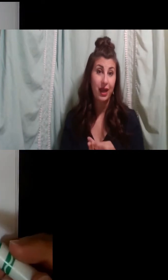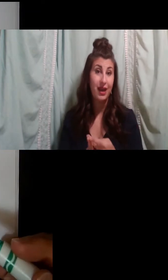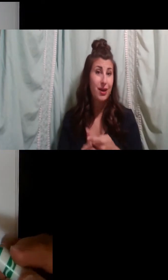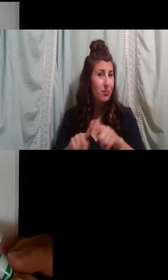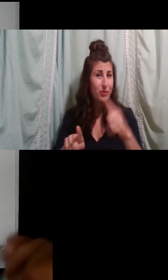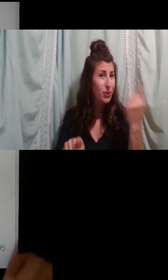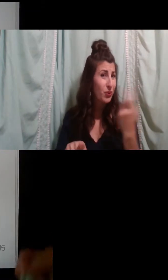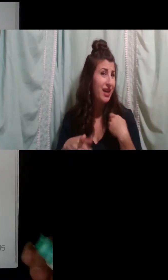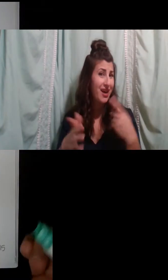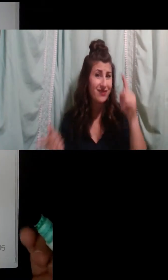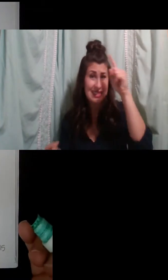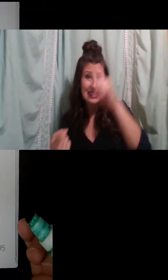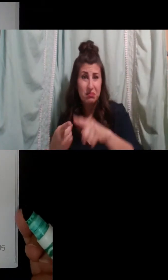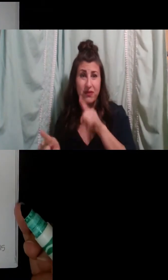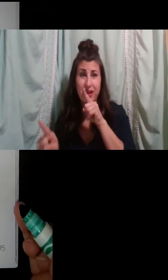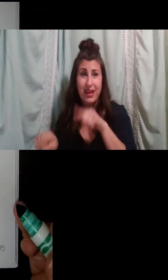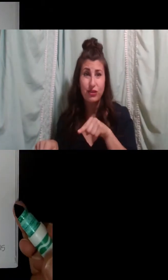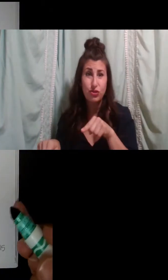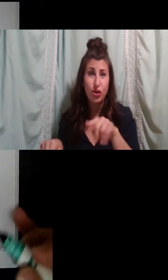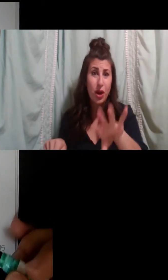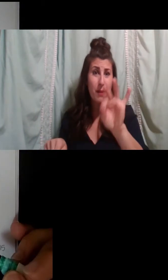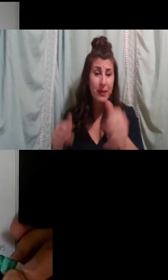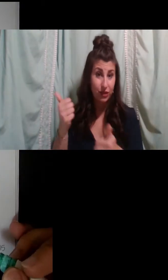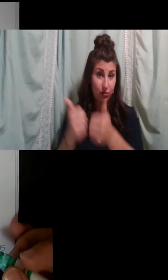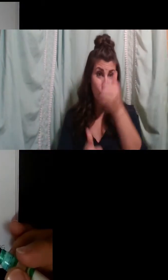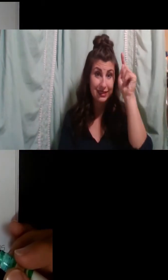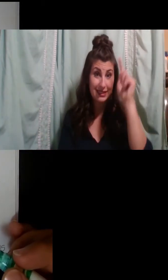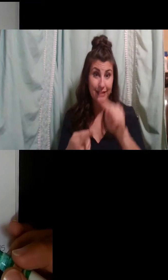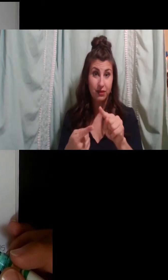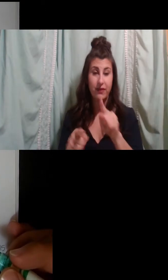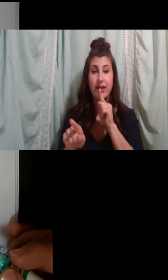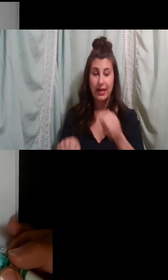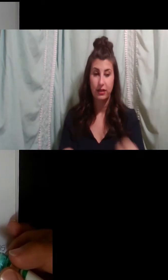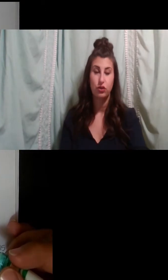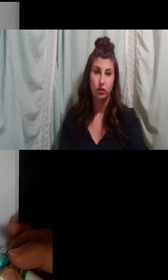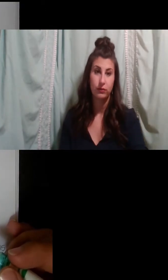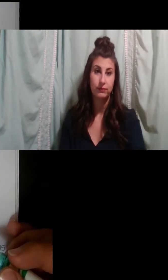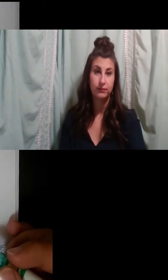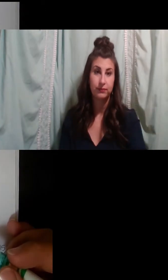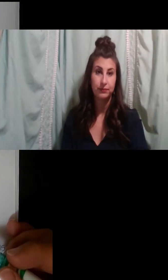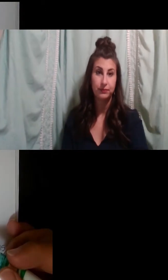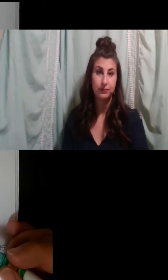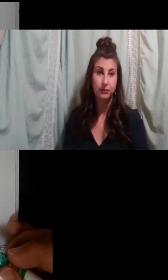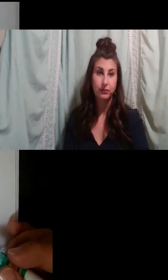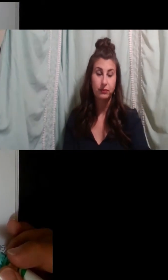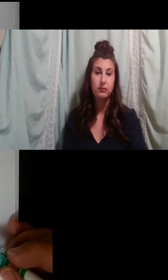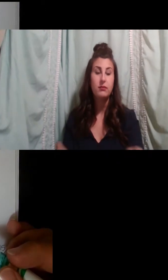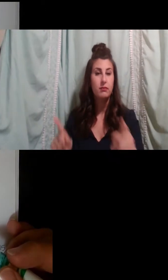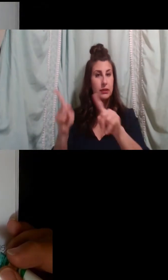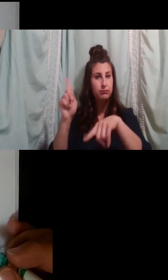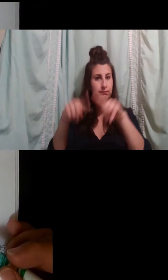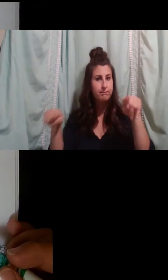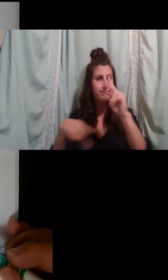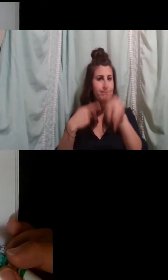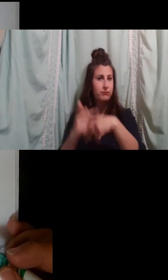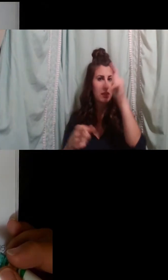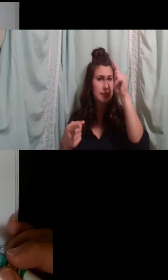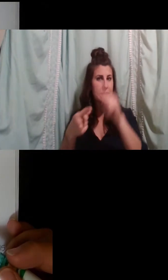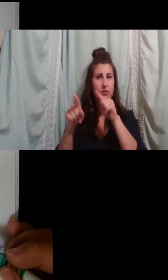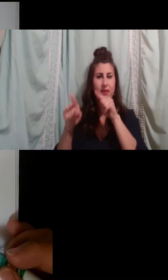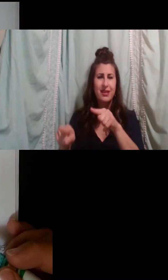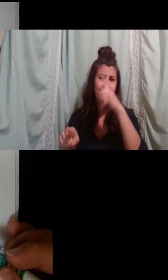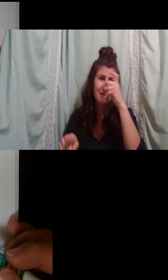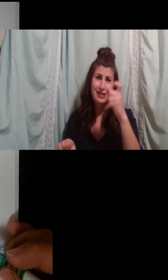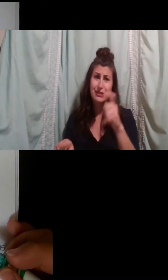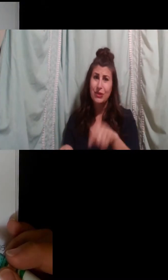simplified answers, pick the most simplified answer, because usually there could be several different types of simplified answers that